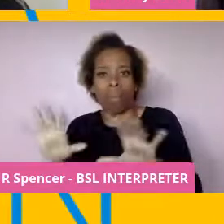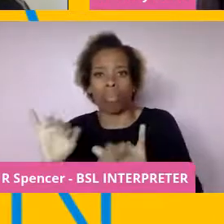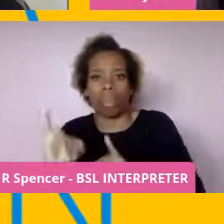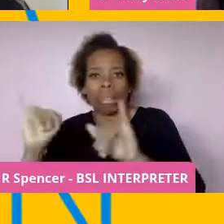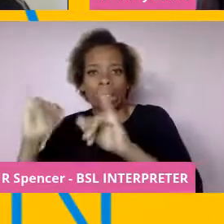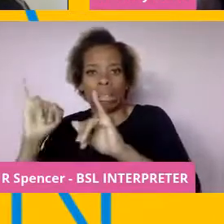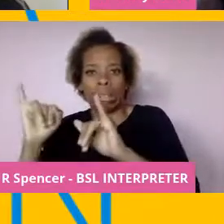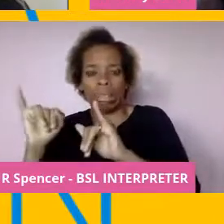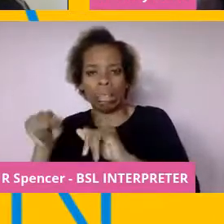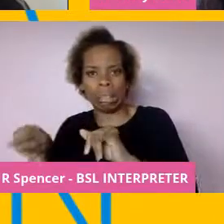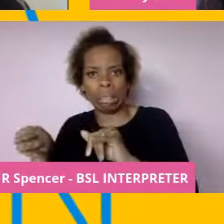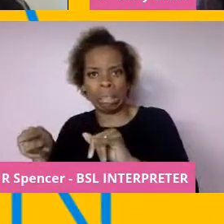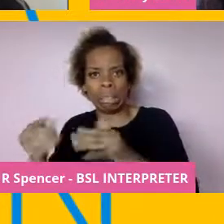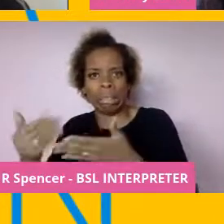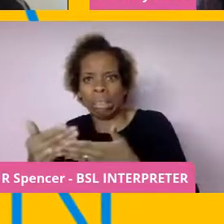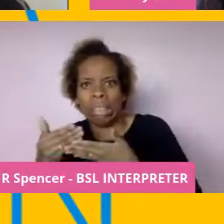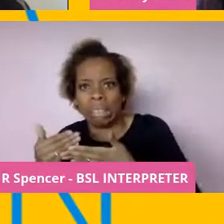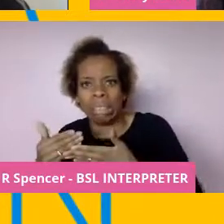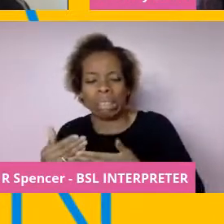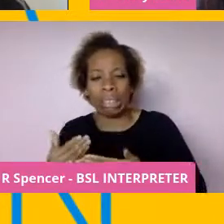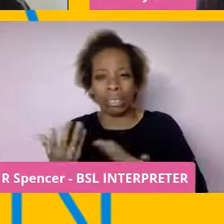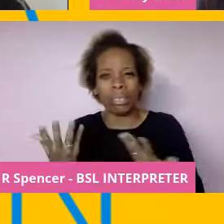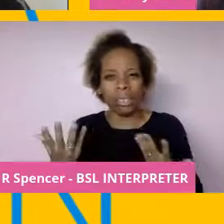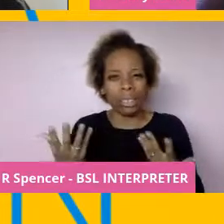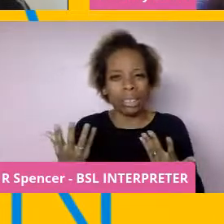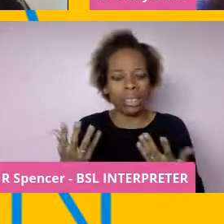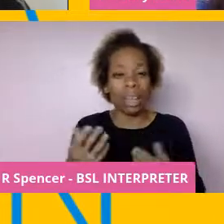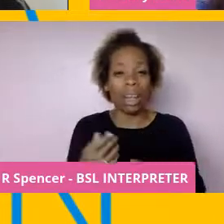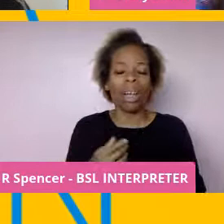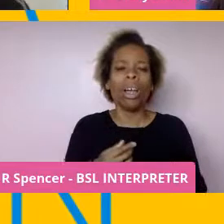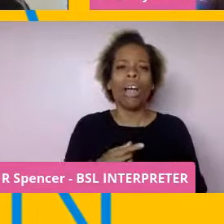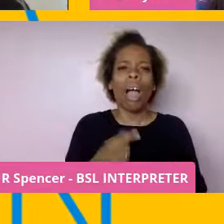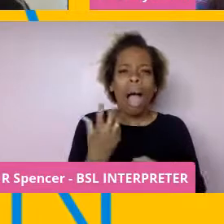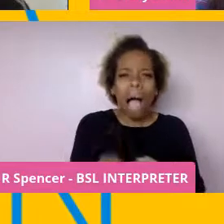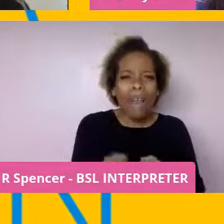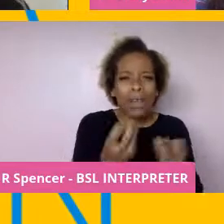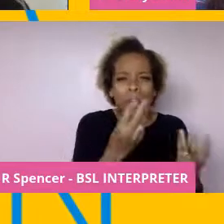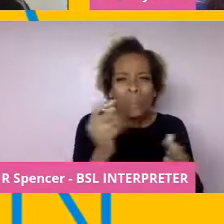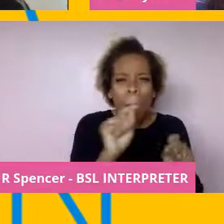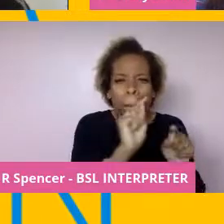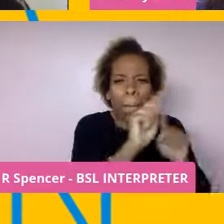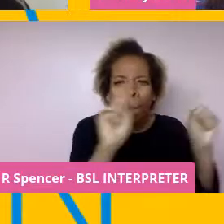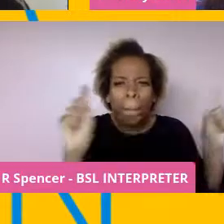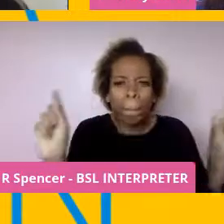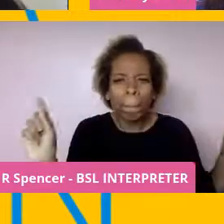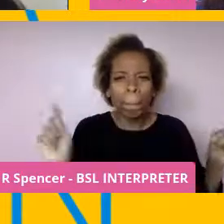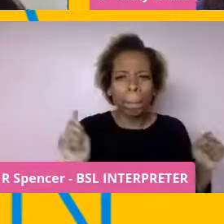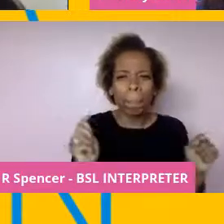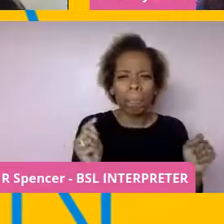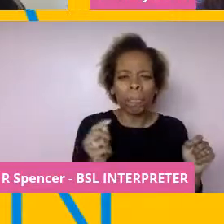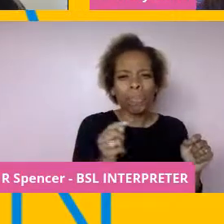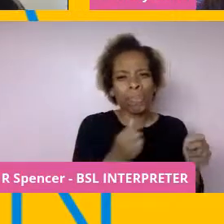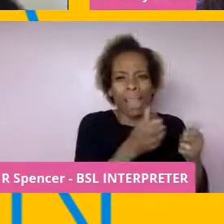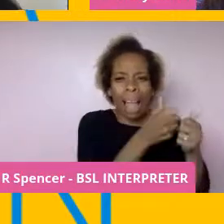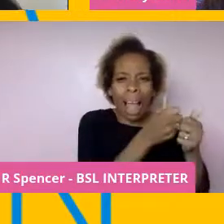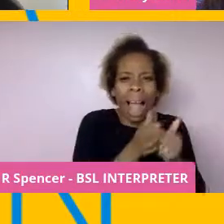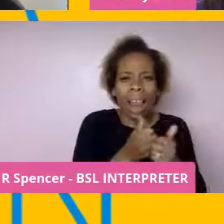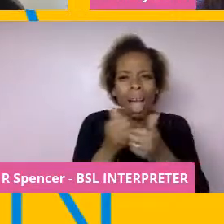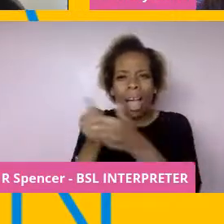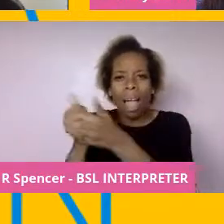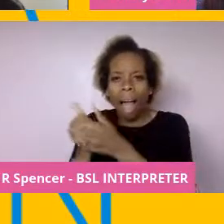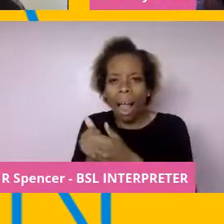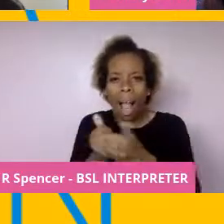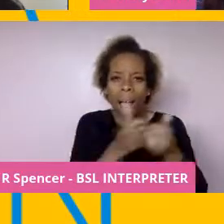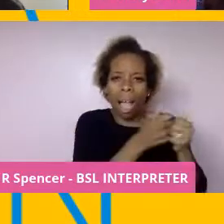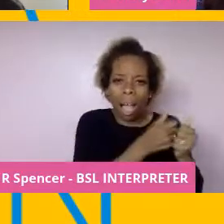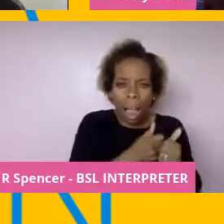of an aggressive move to online teaching. So there are kind of relationships that can be developed in that